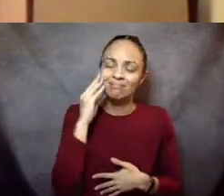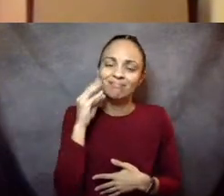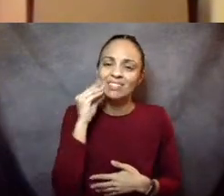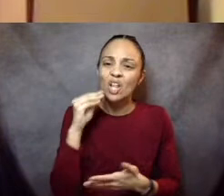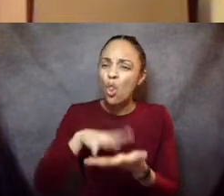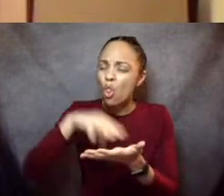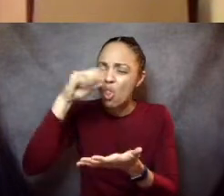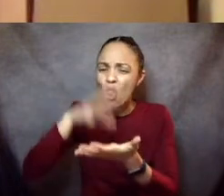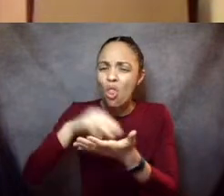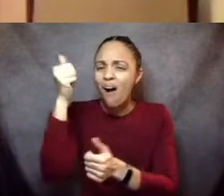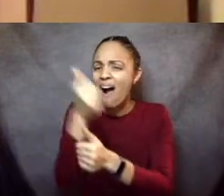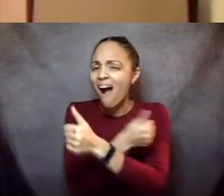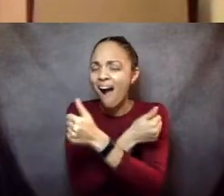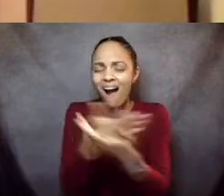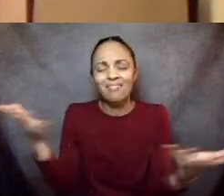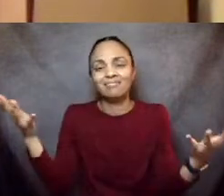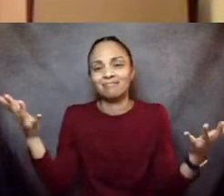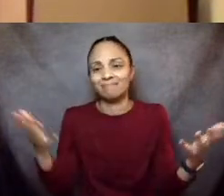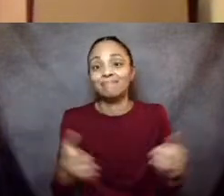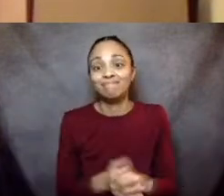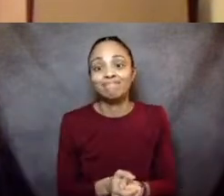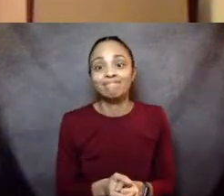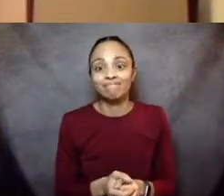can. And that's what I did.